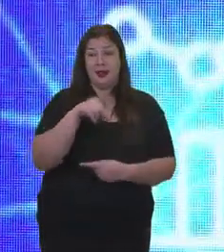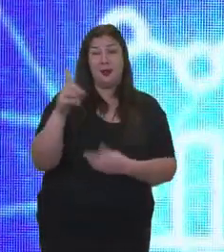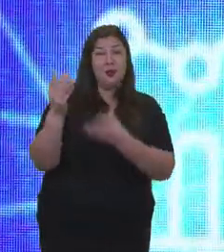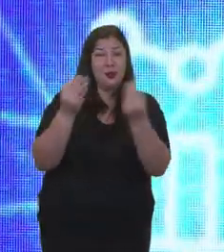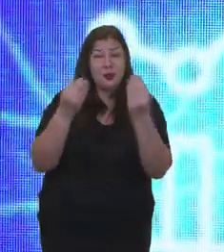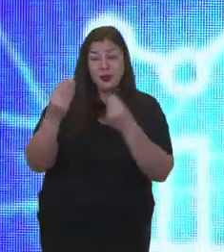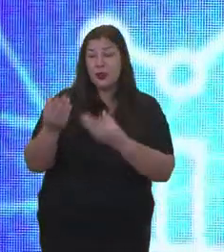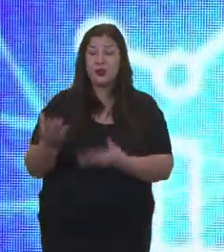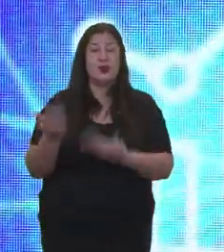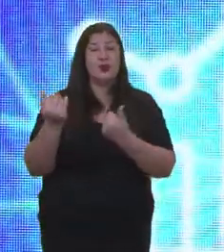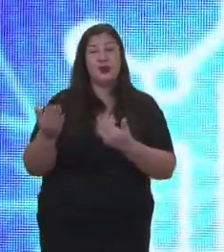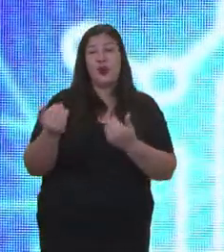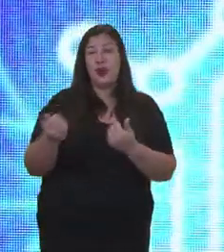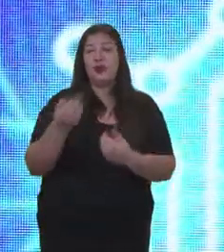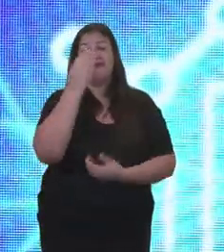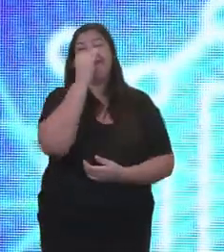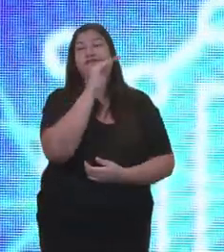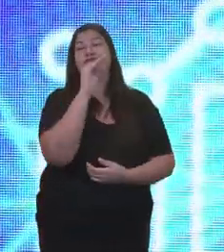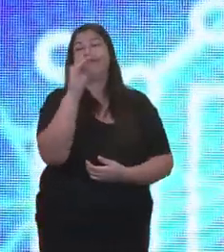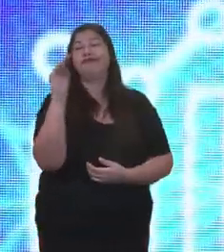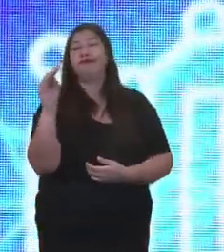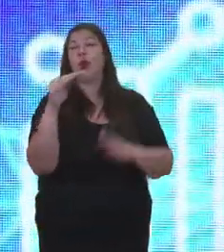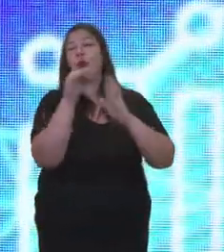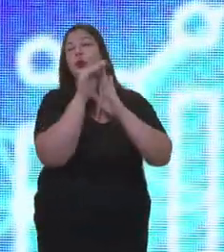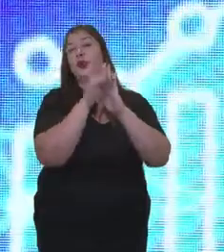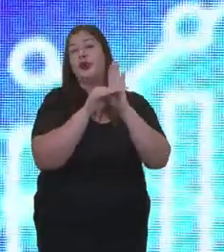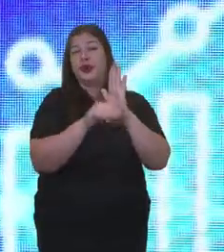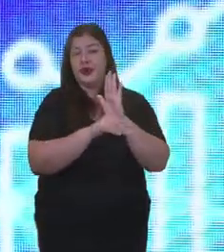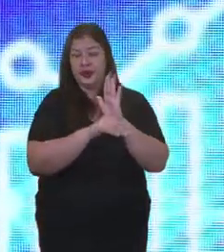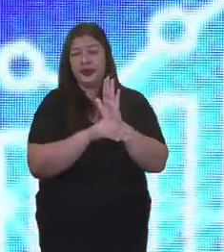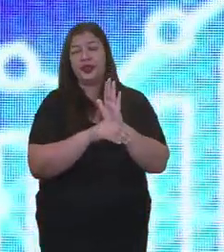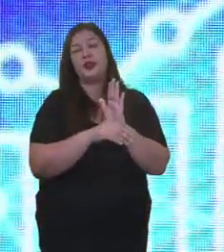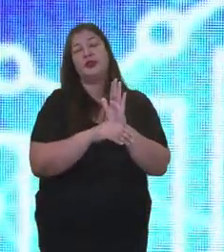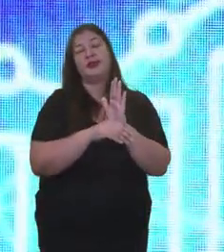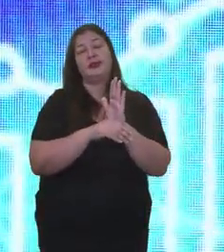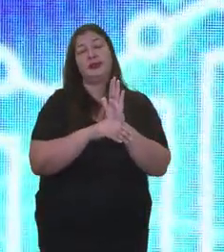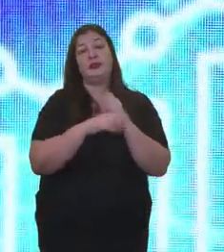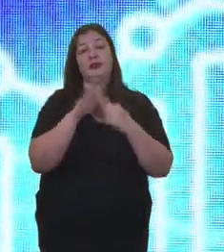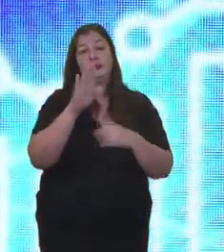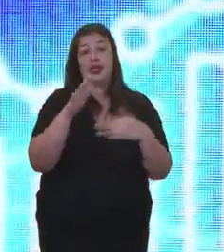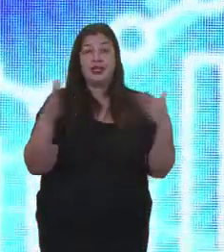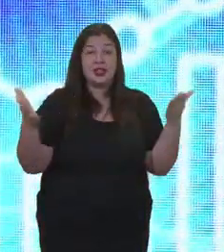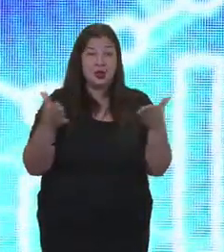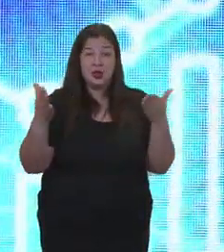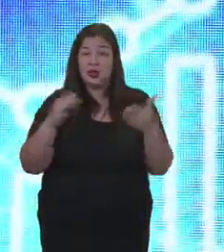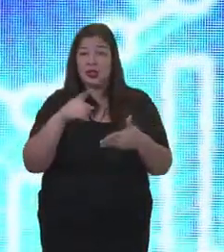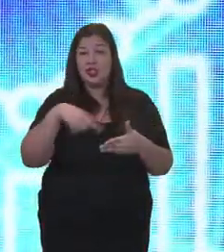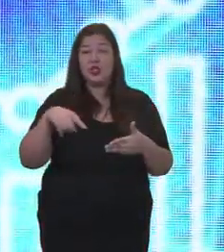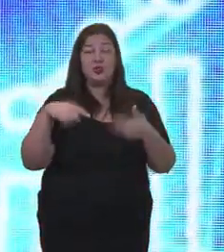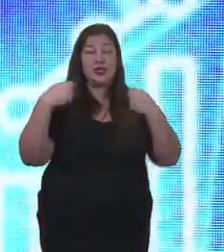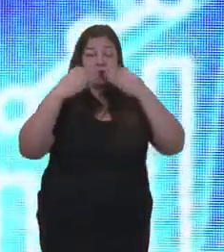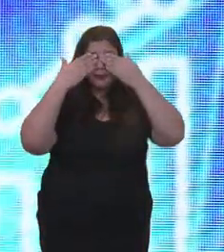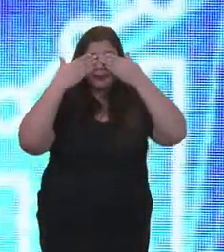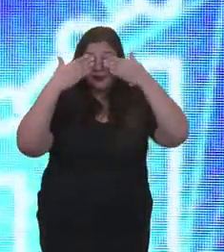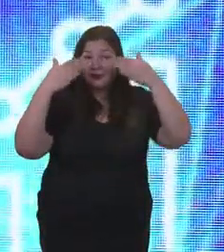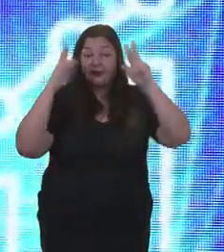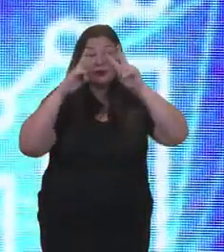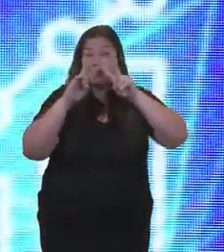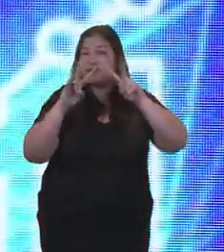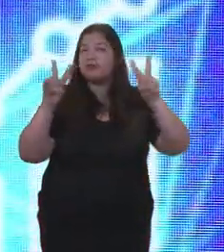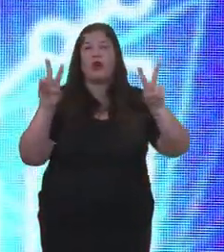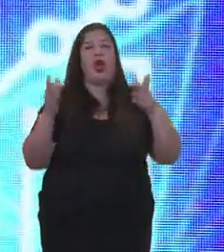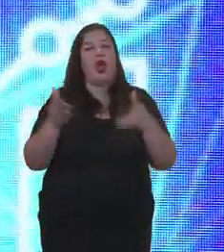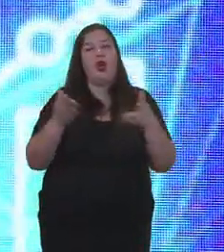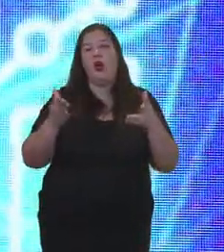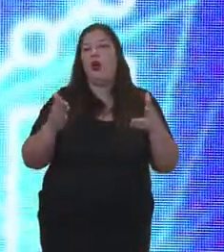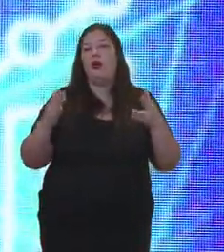people do not give importance to. So that's the moment of creating this new normal. We need to take off the